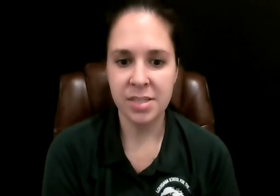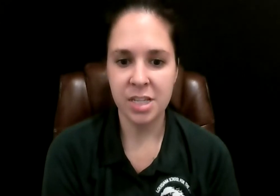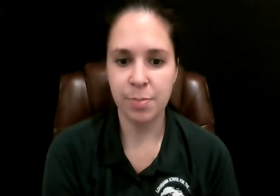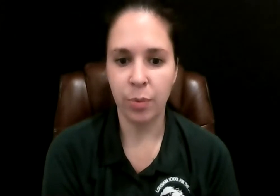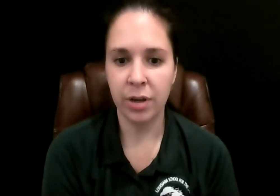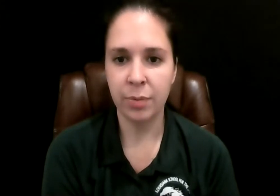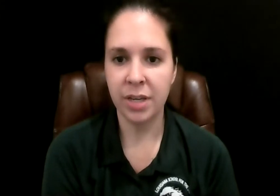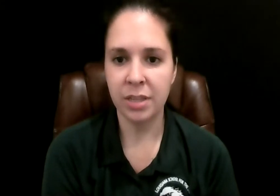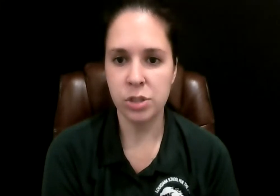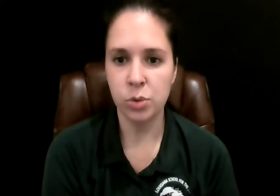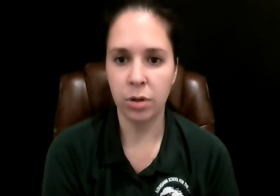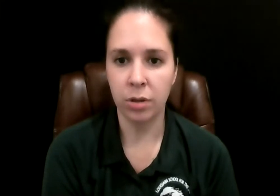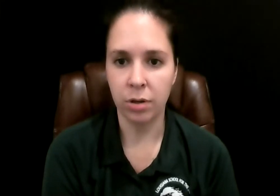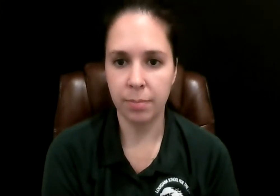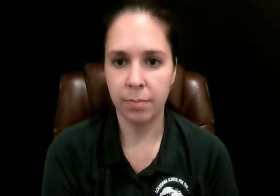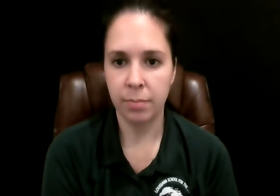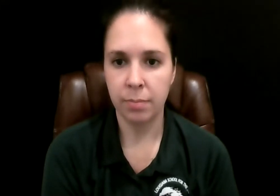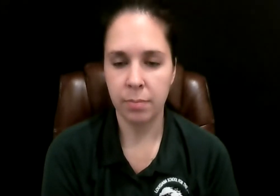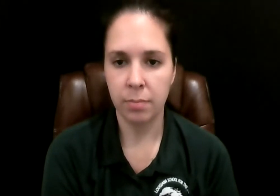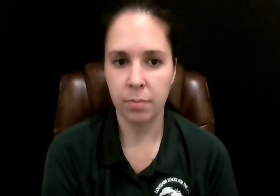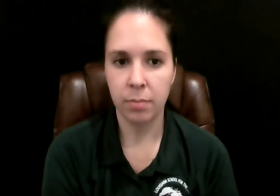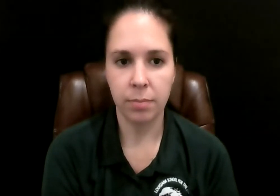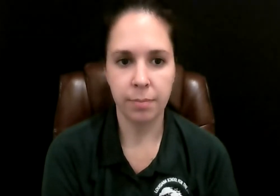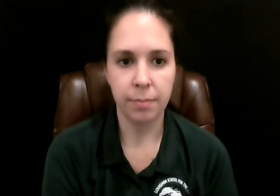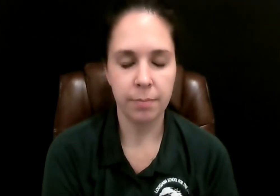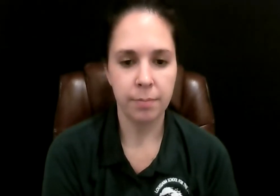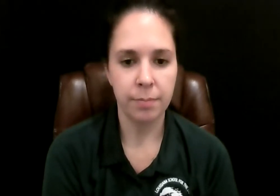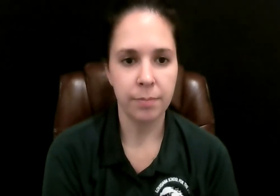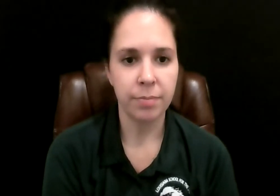have missed this, but where can we get the door alarm?